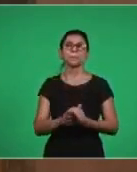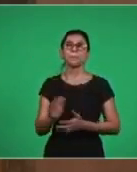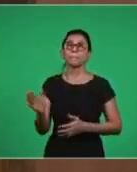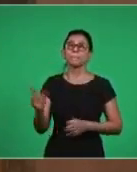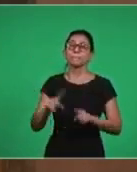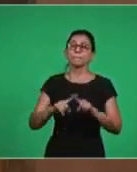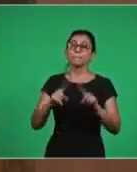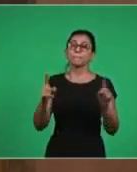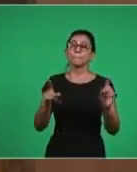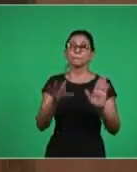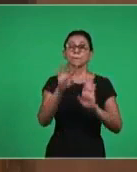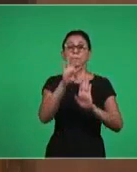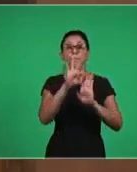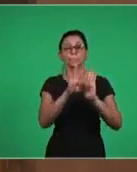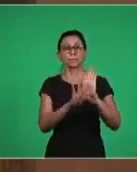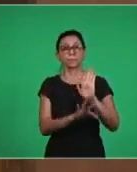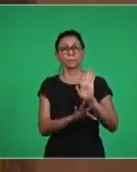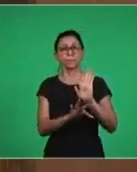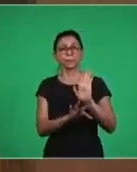So the text